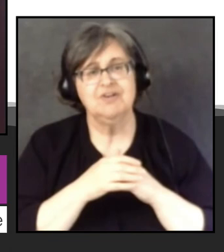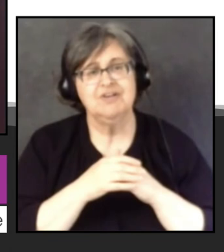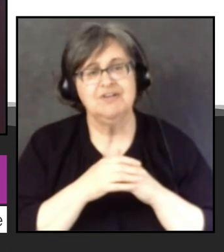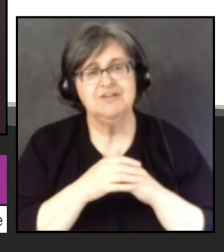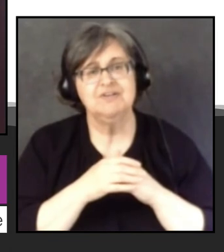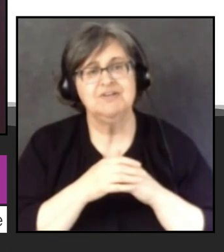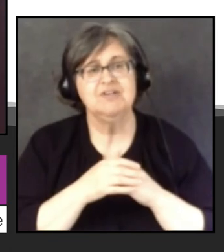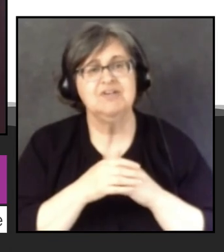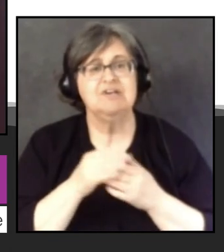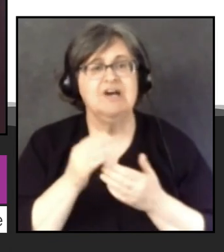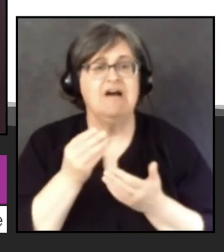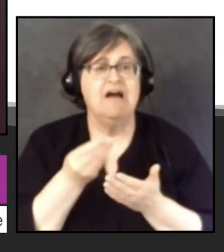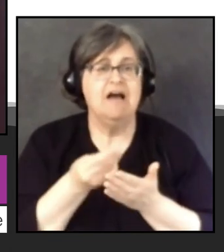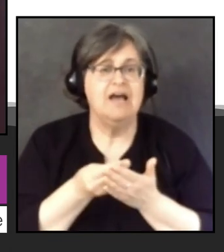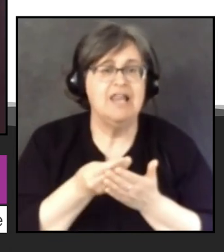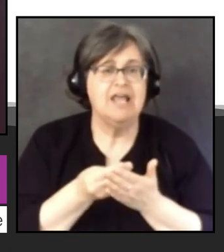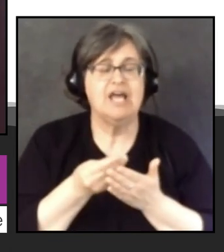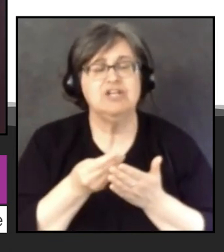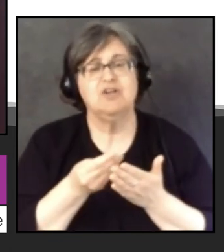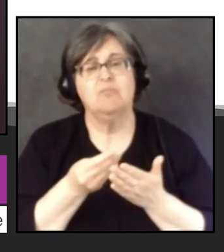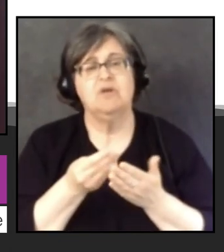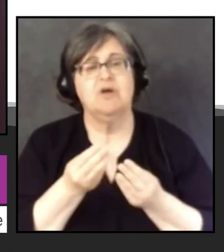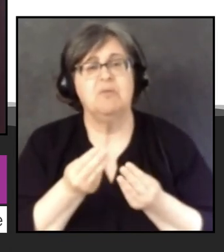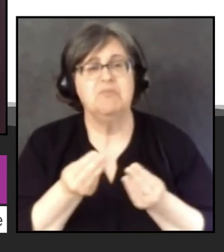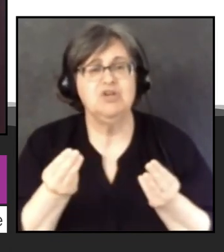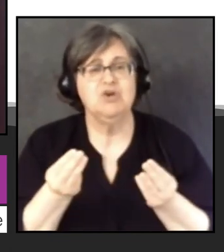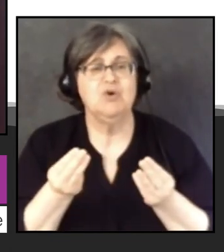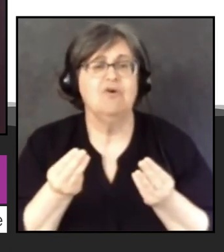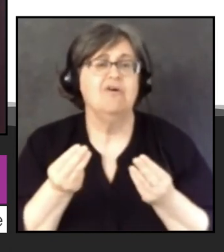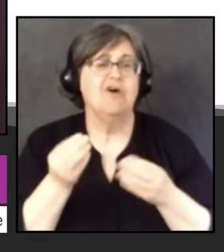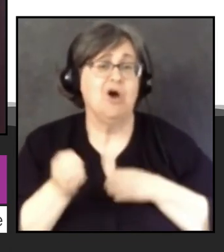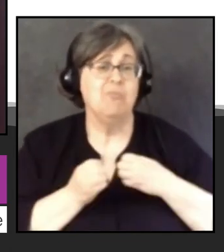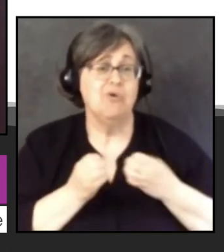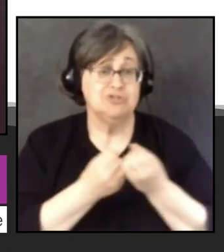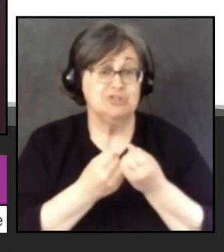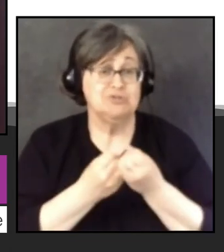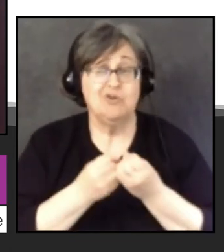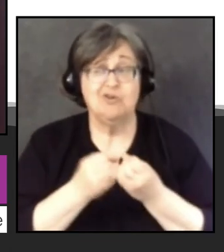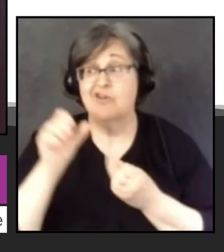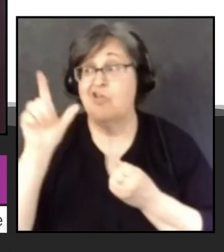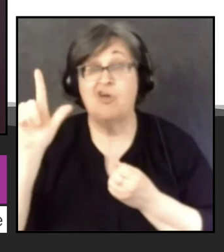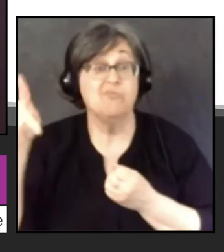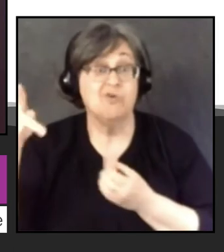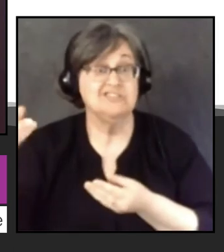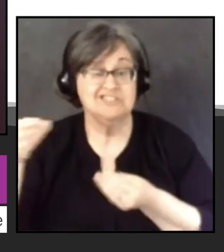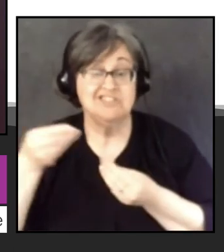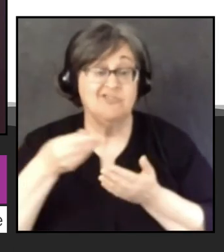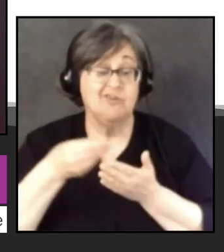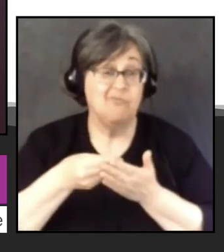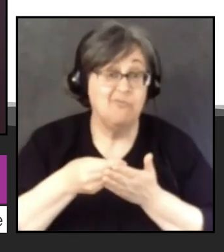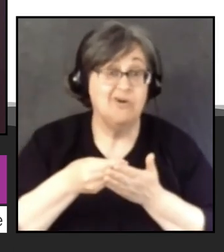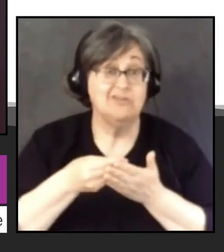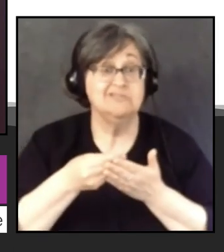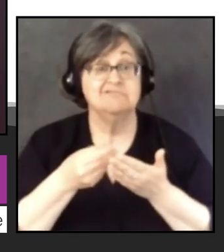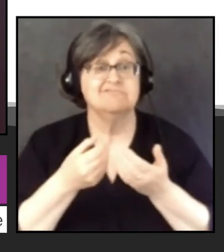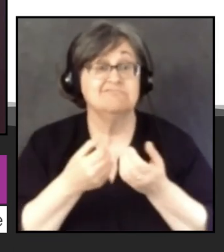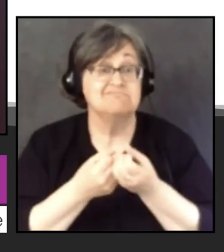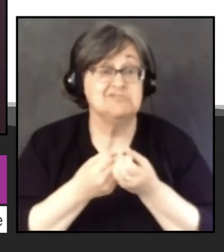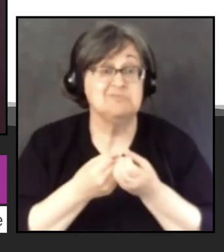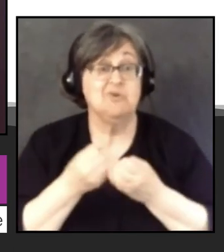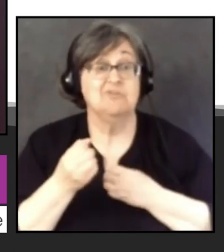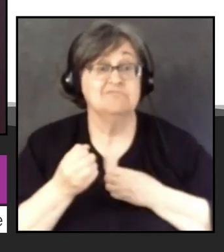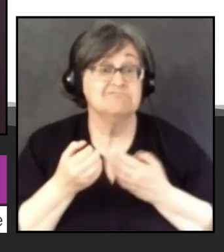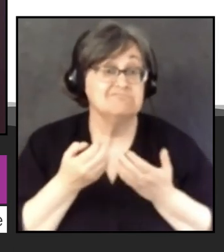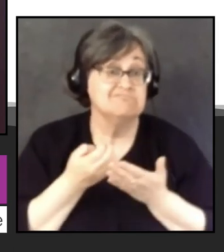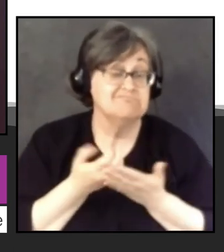economic and material and emotional support that the Laundromat Project provided us for the larger Laundromat Project community